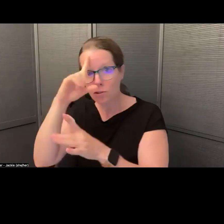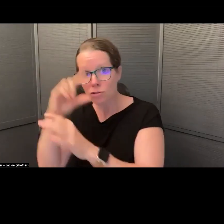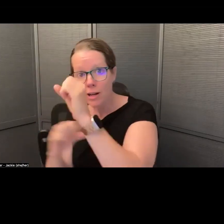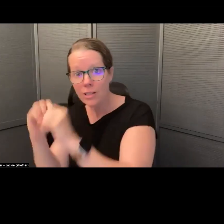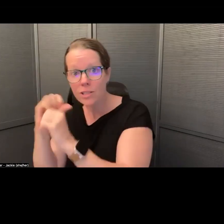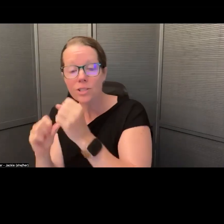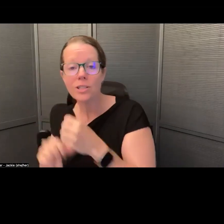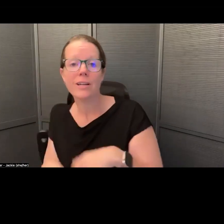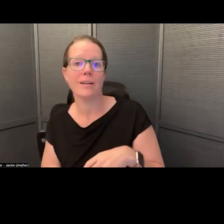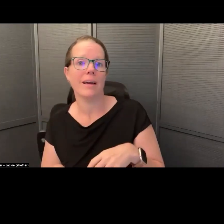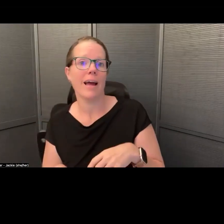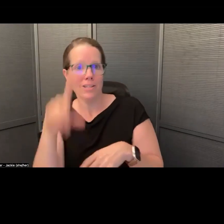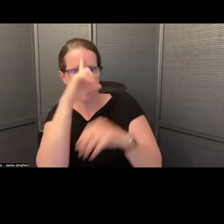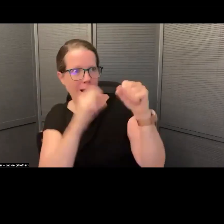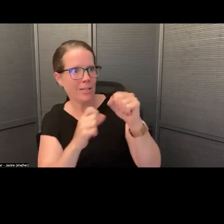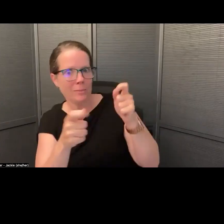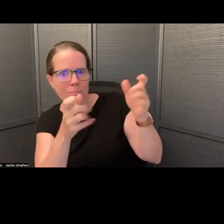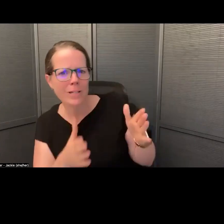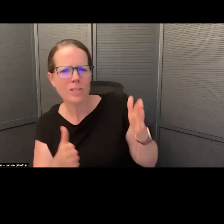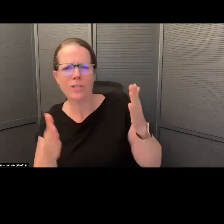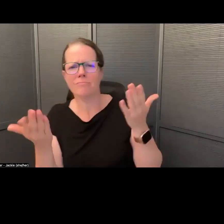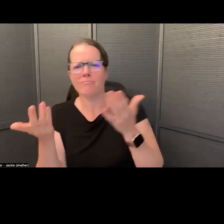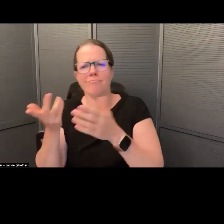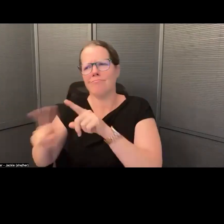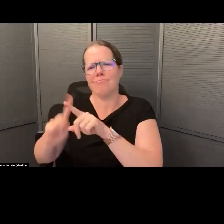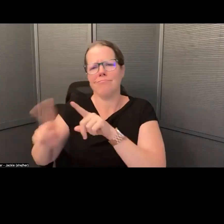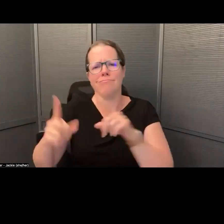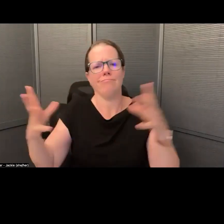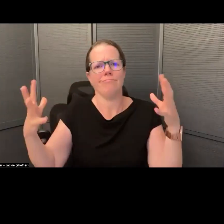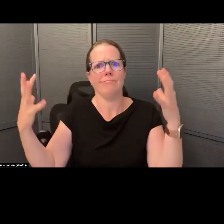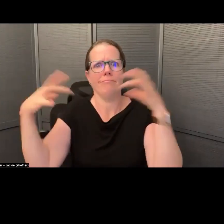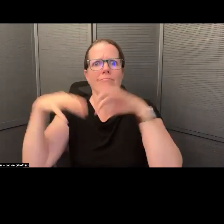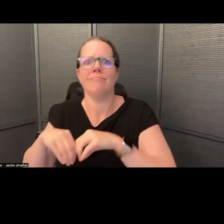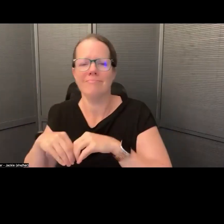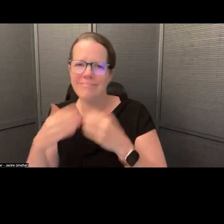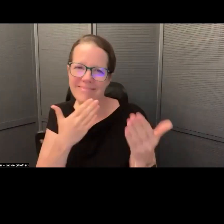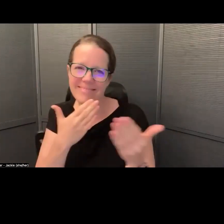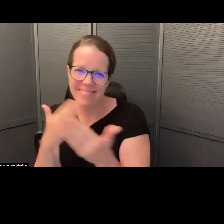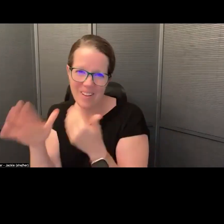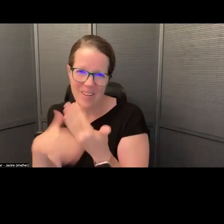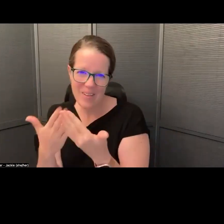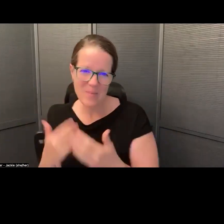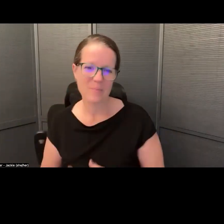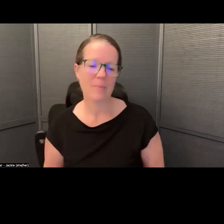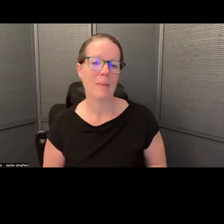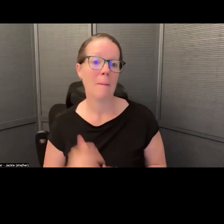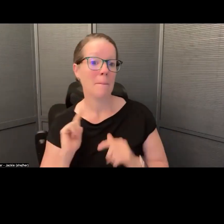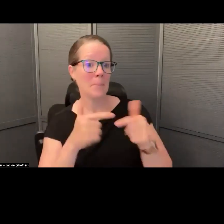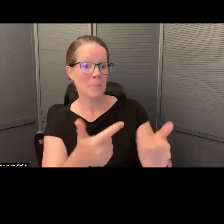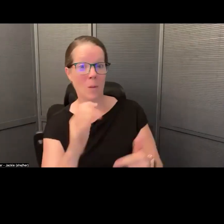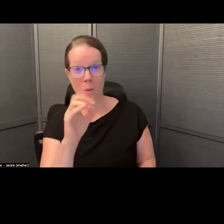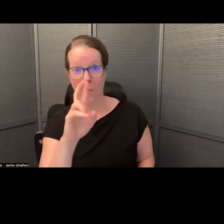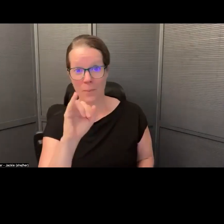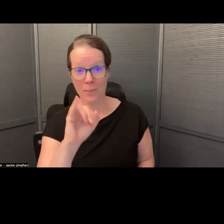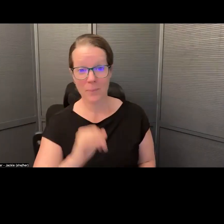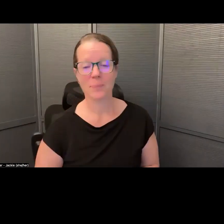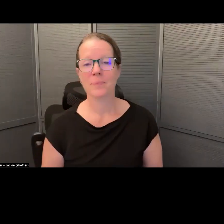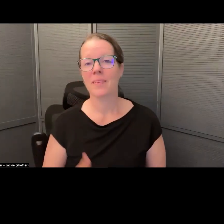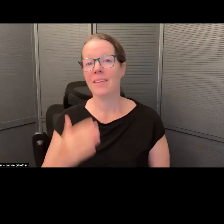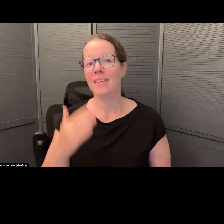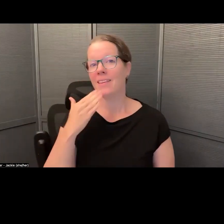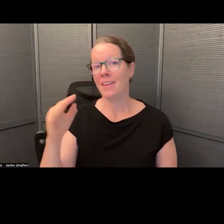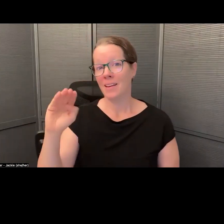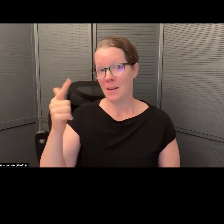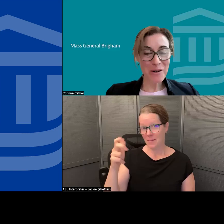Alex Khoury, Strategy Manager. Thanks. I'll turn it back to Khoury. Thanks so much, Megan. Now we are honored